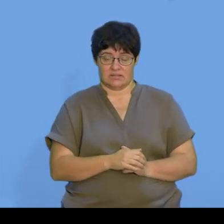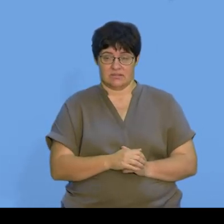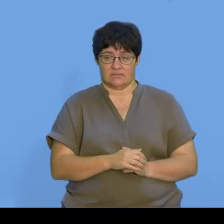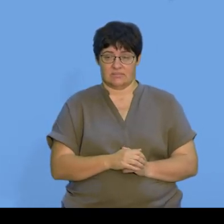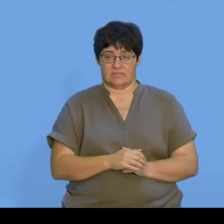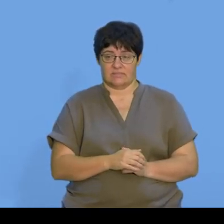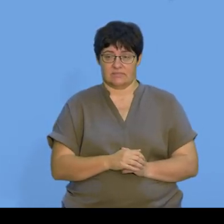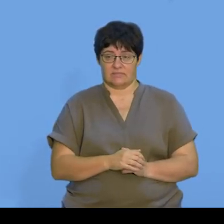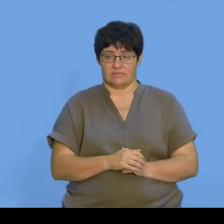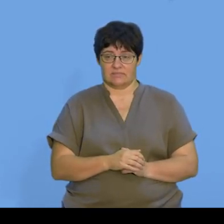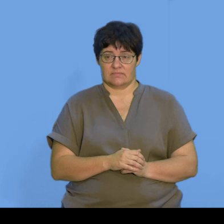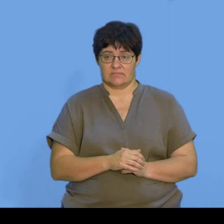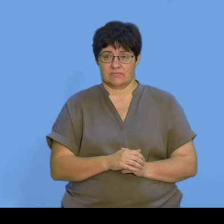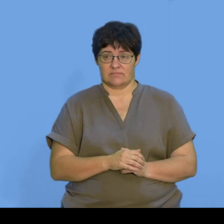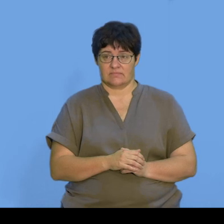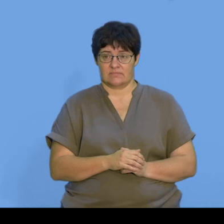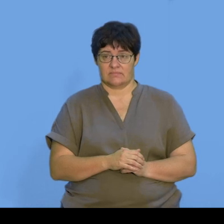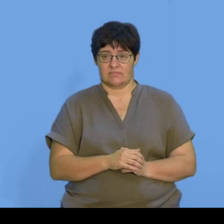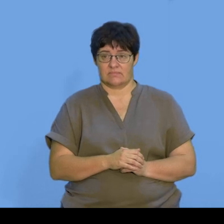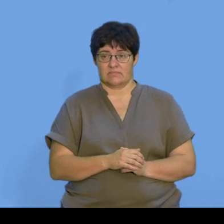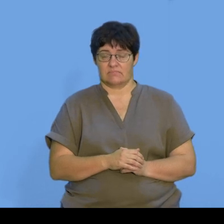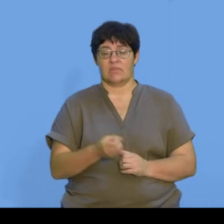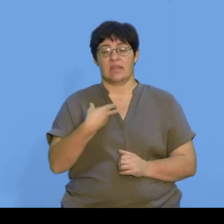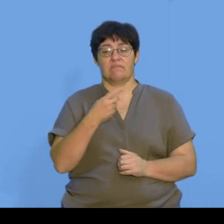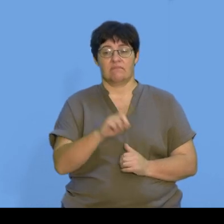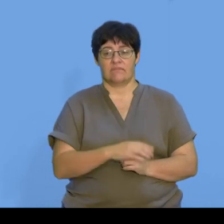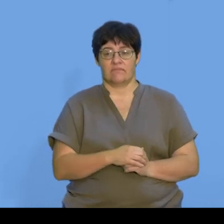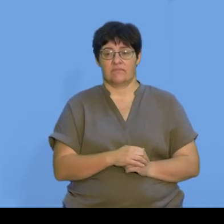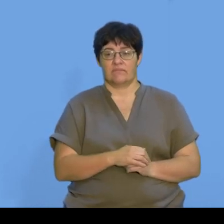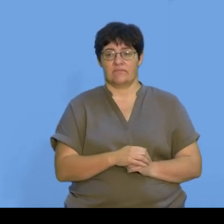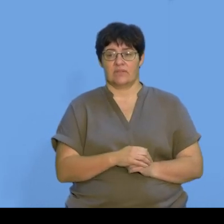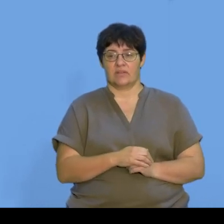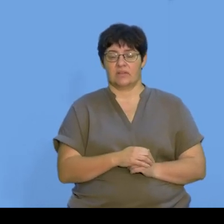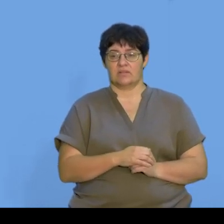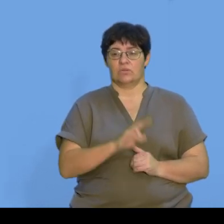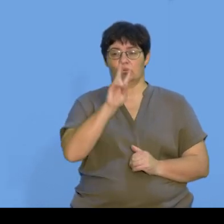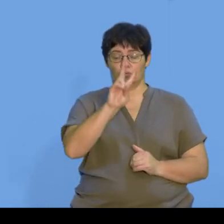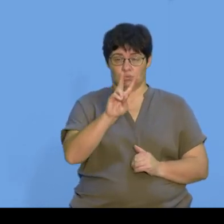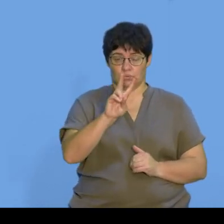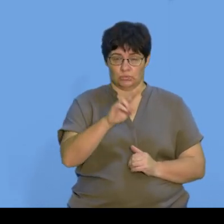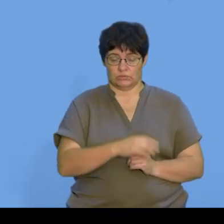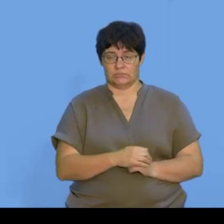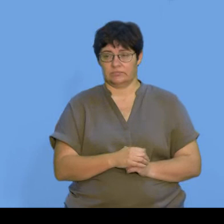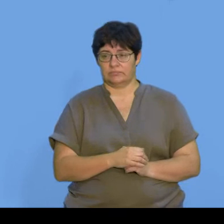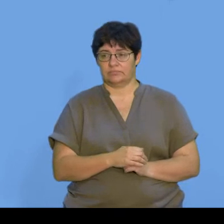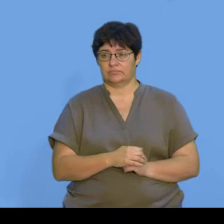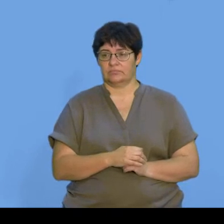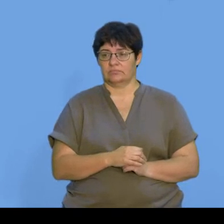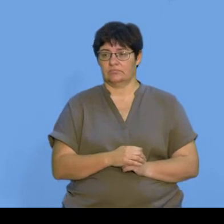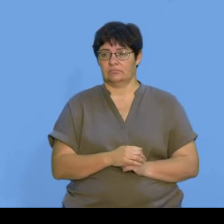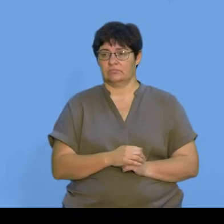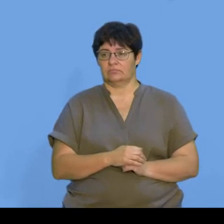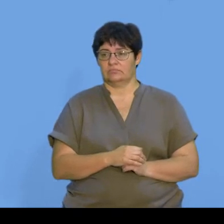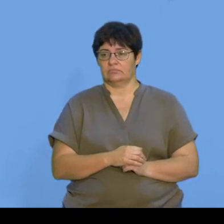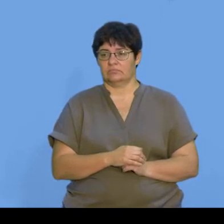divided by 0.79, okay? This gives us a number 2,